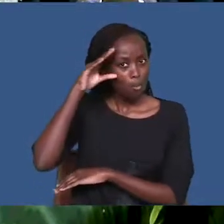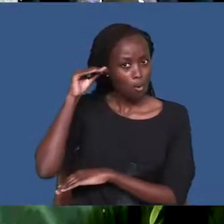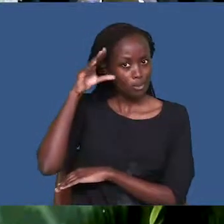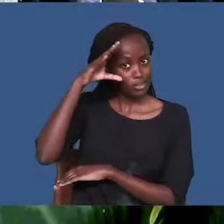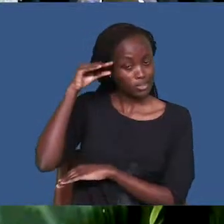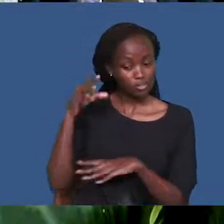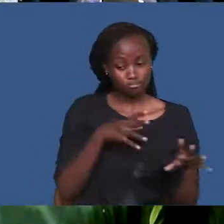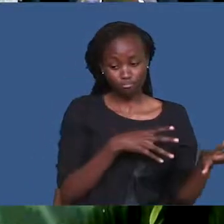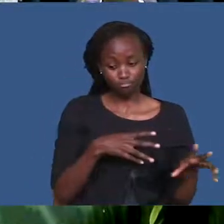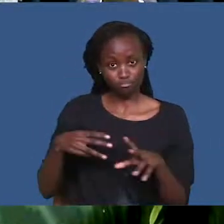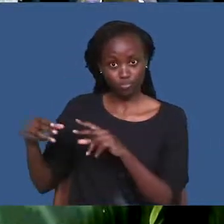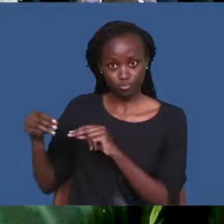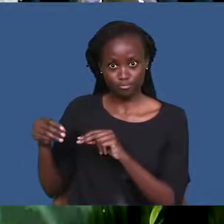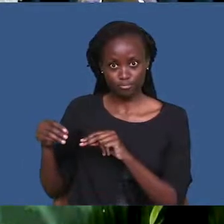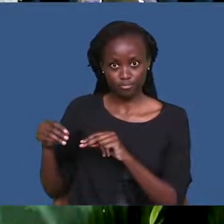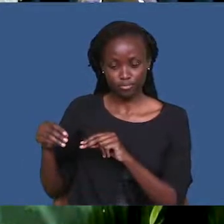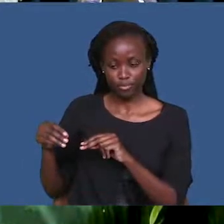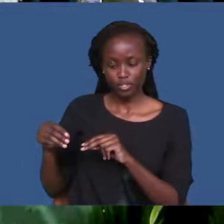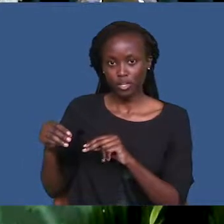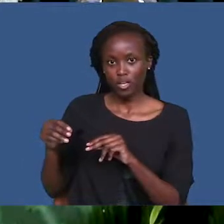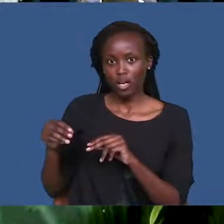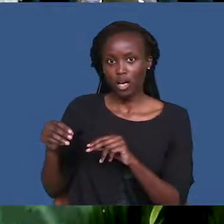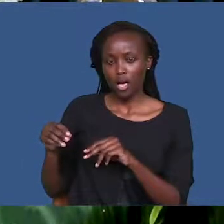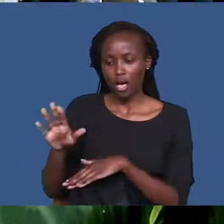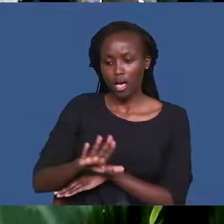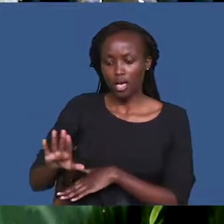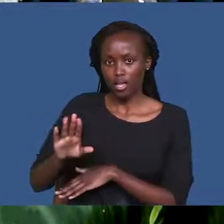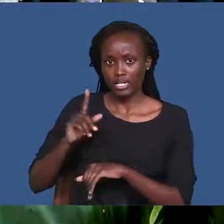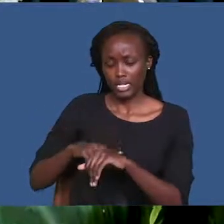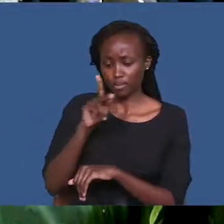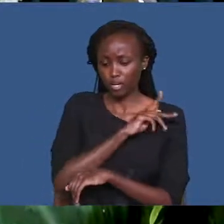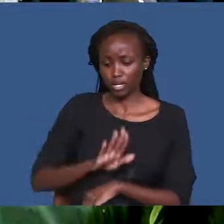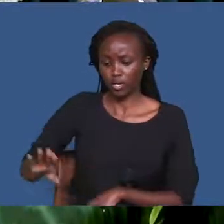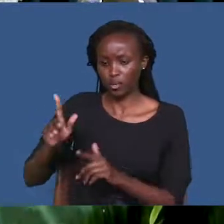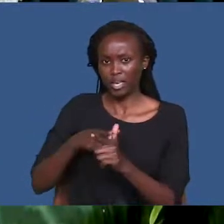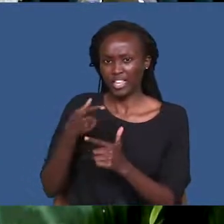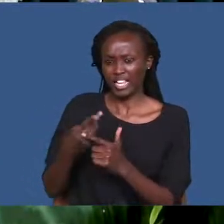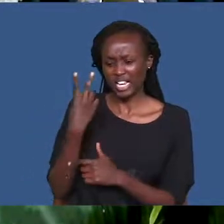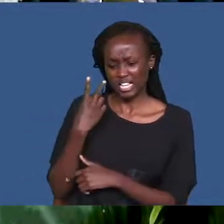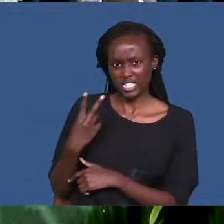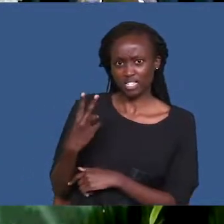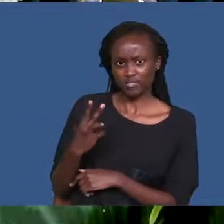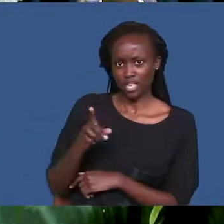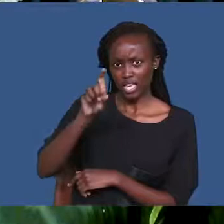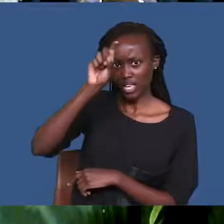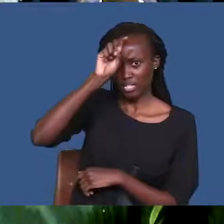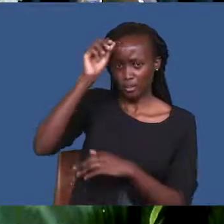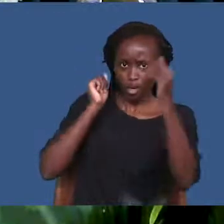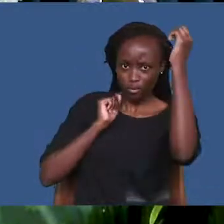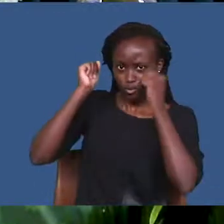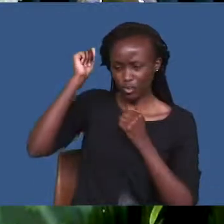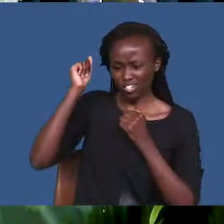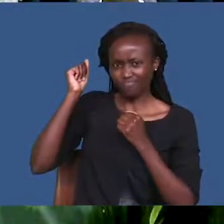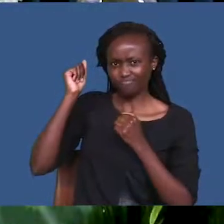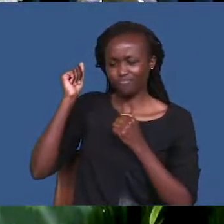Moses goes out and sees an Egyptian mistreating a Hebrew. And he looked the other way, he looked the other way, and the